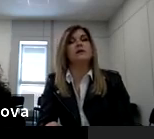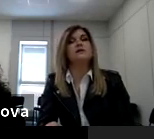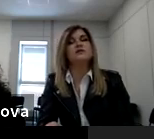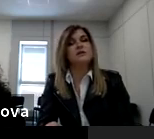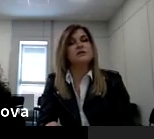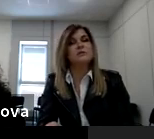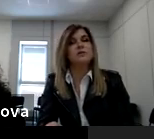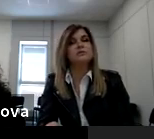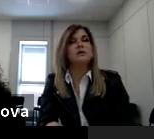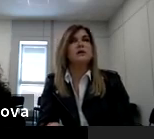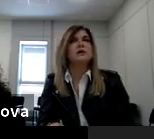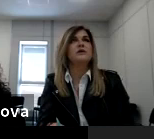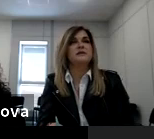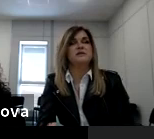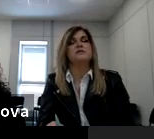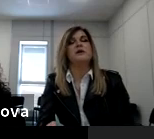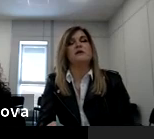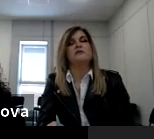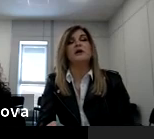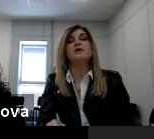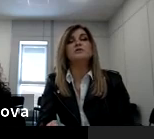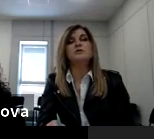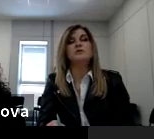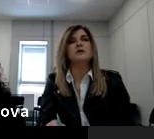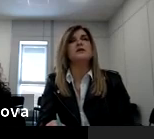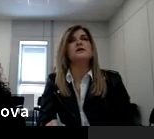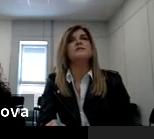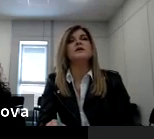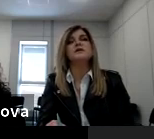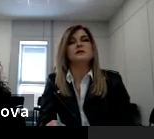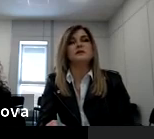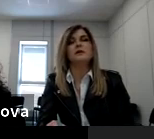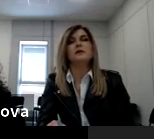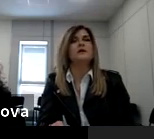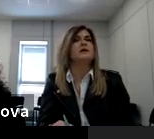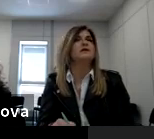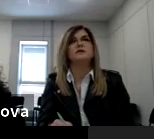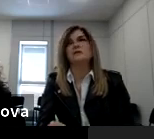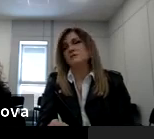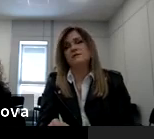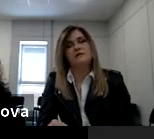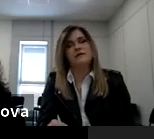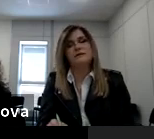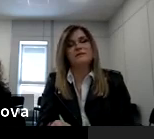have the color changing mode, we need to have a good color mixing